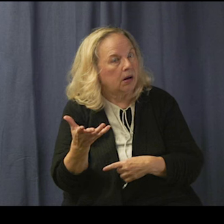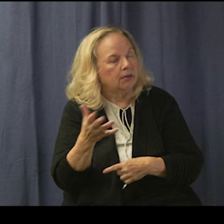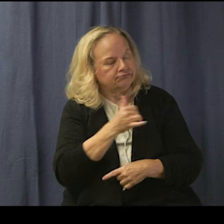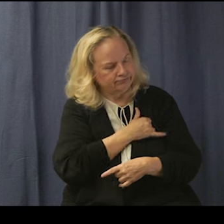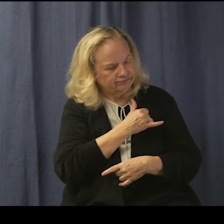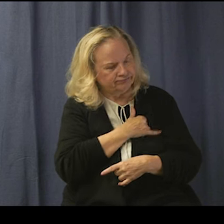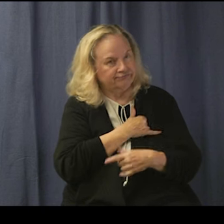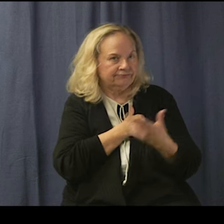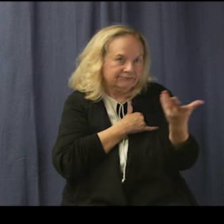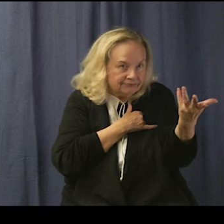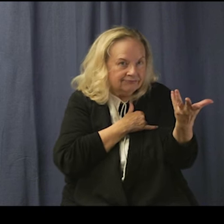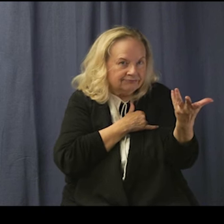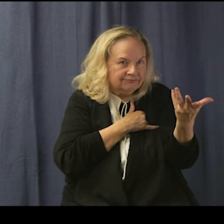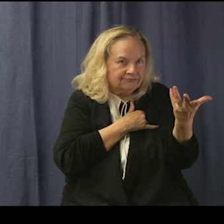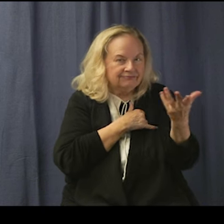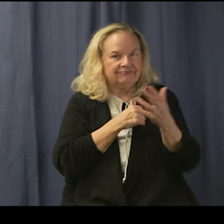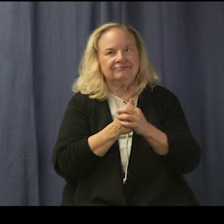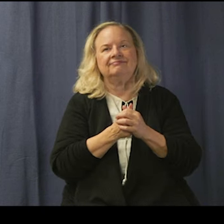Wow, what a concept.